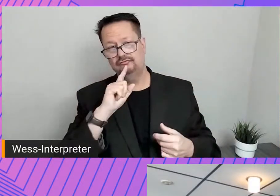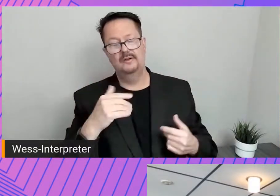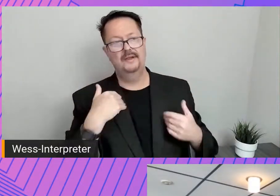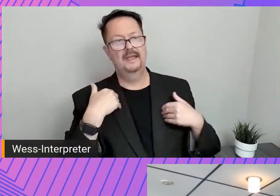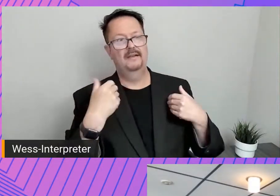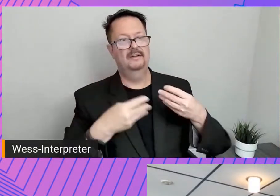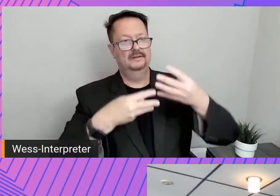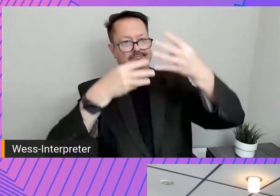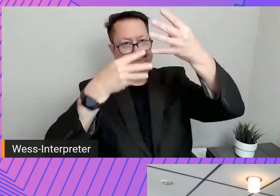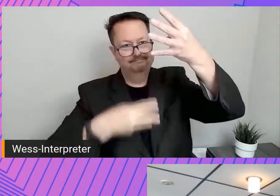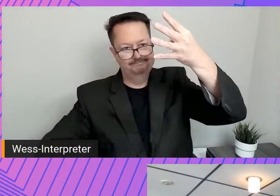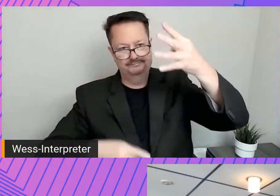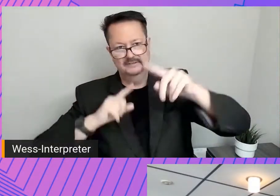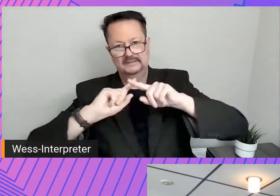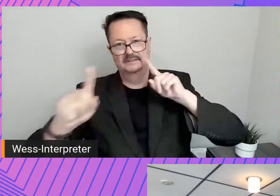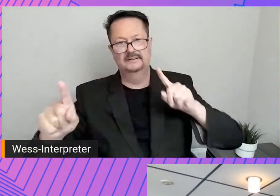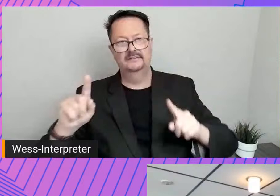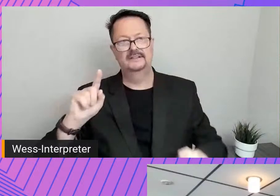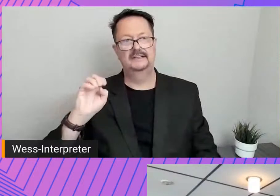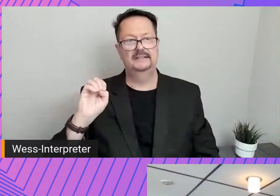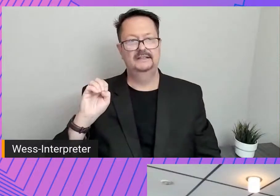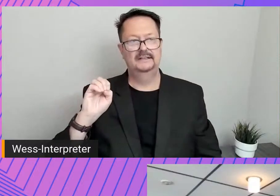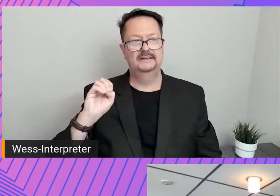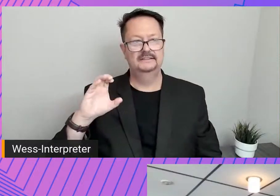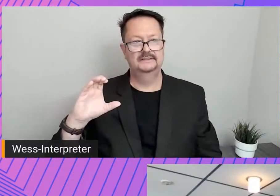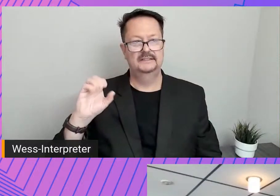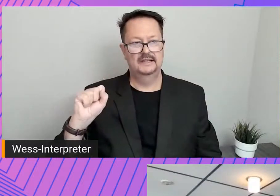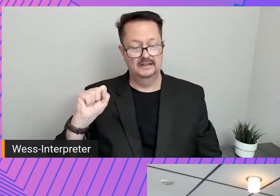services, ECS services, that are running